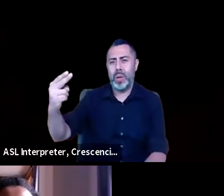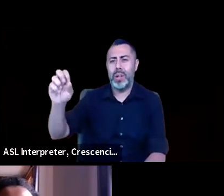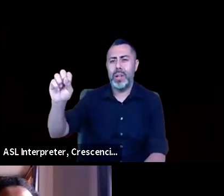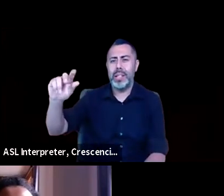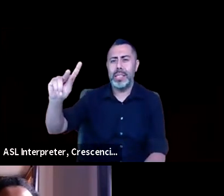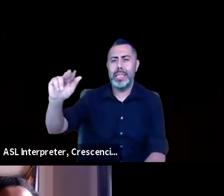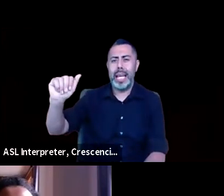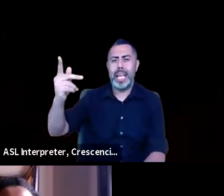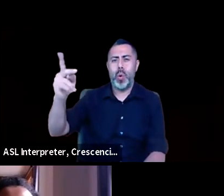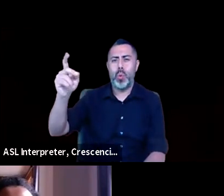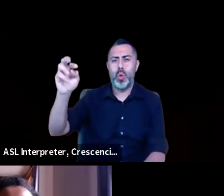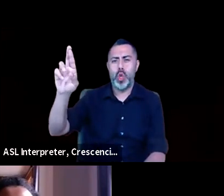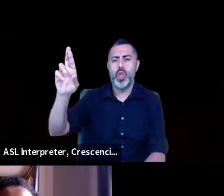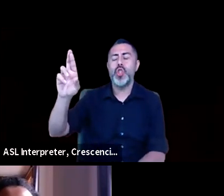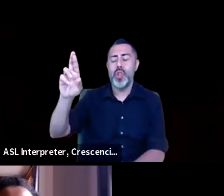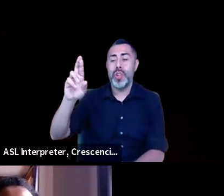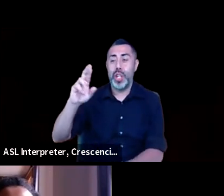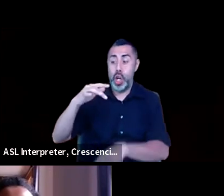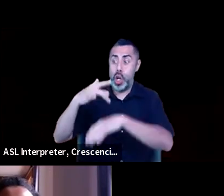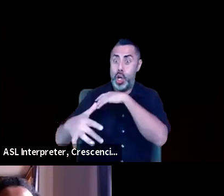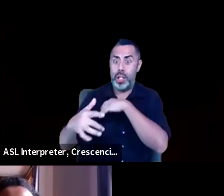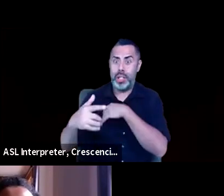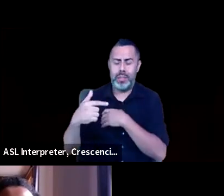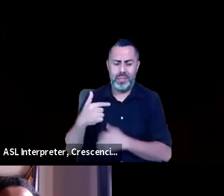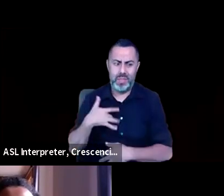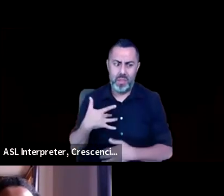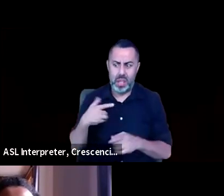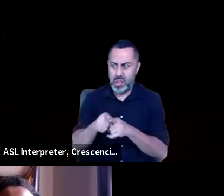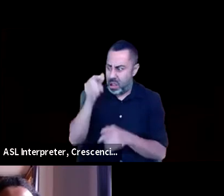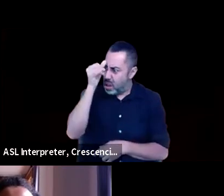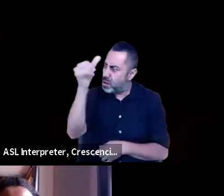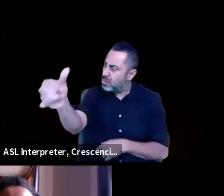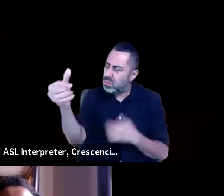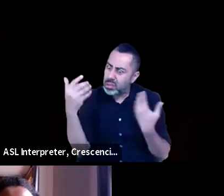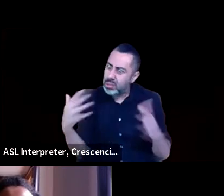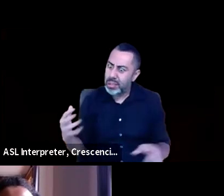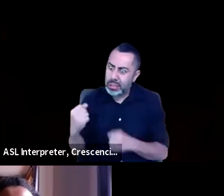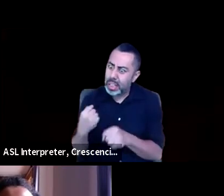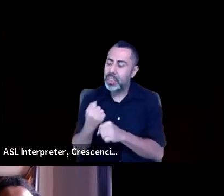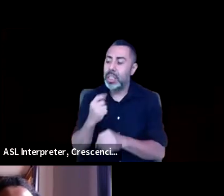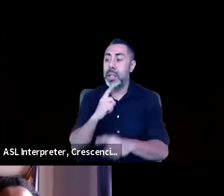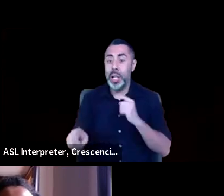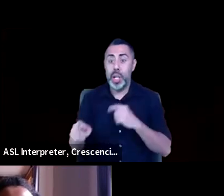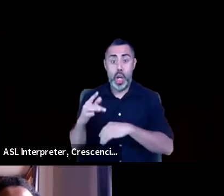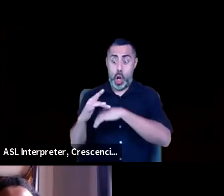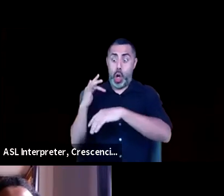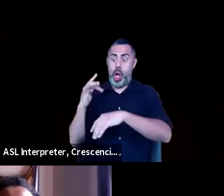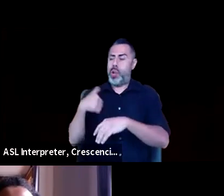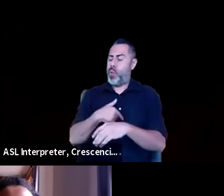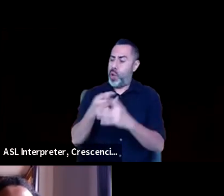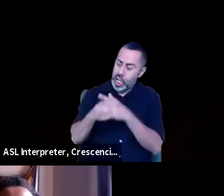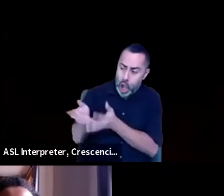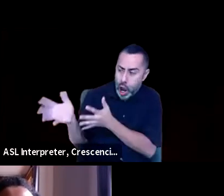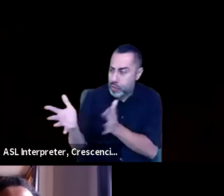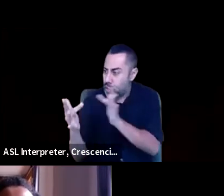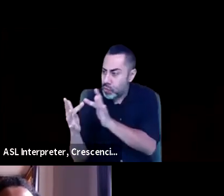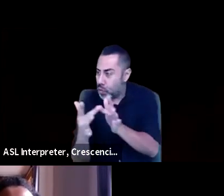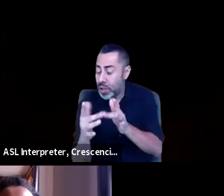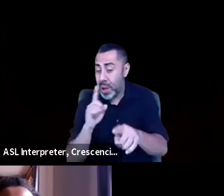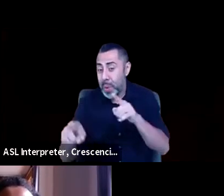early on, like it's, because it feels like it's been years already. But we're still in a state of shock. We're still